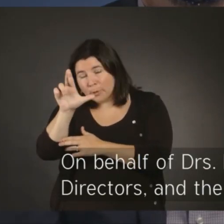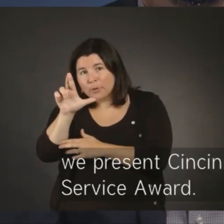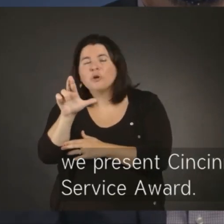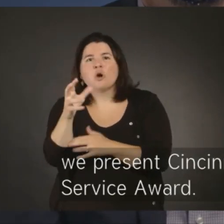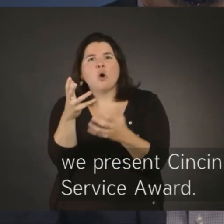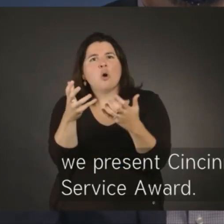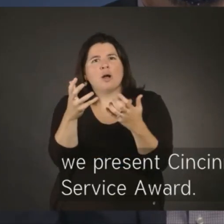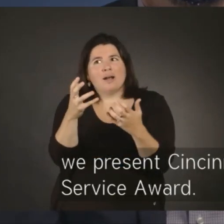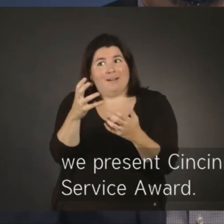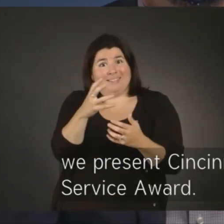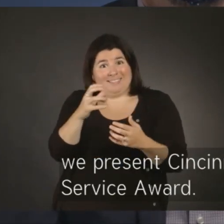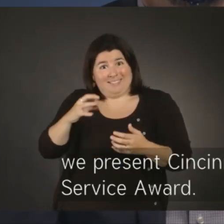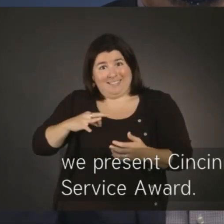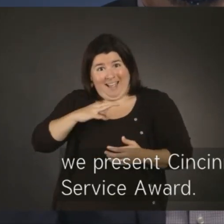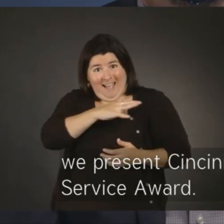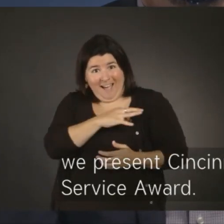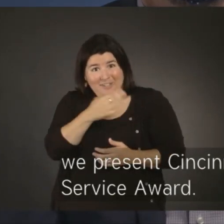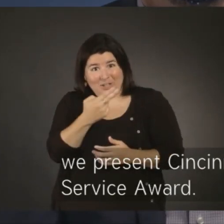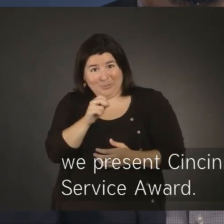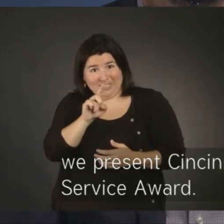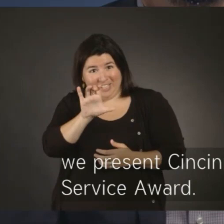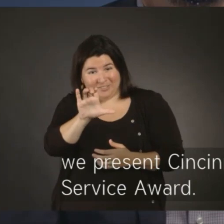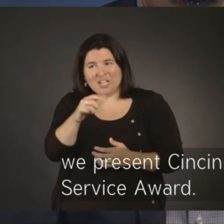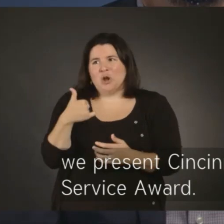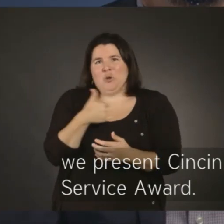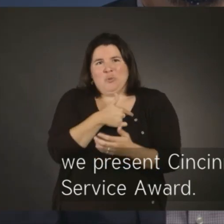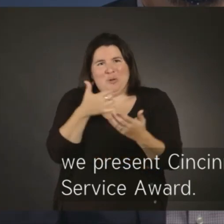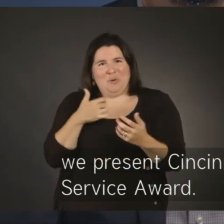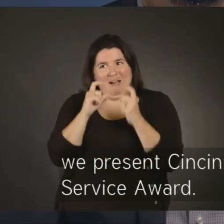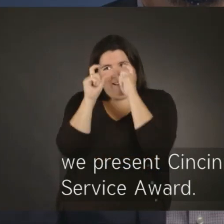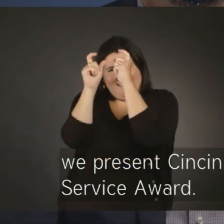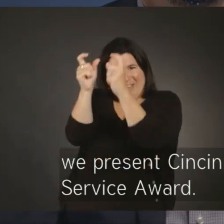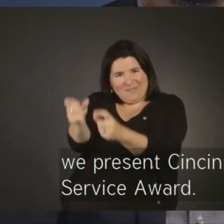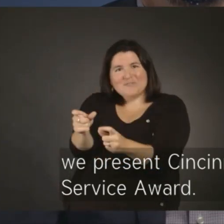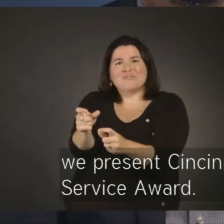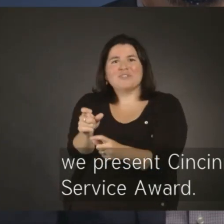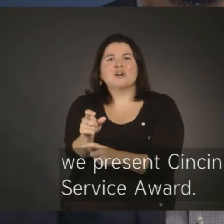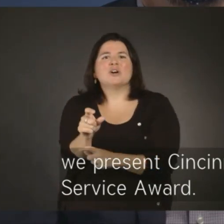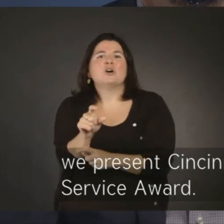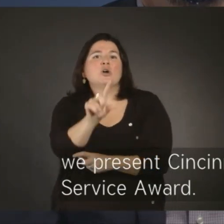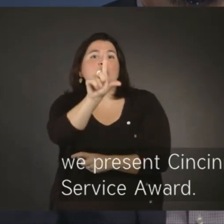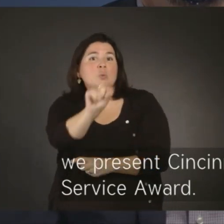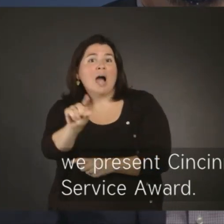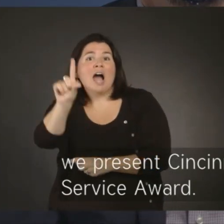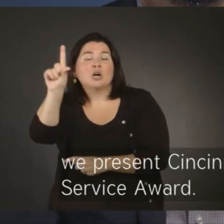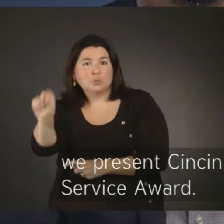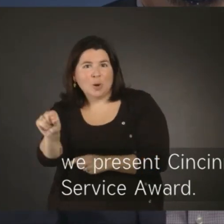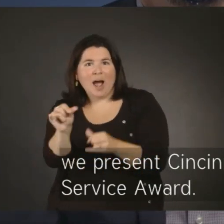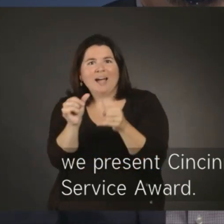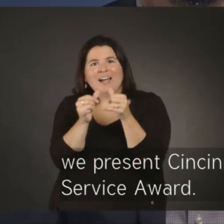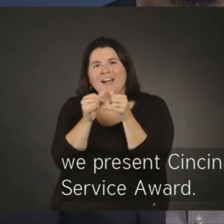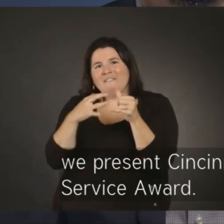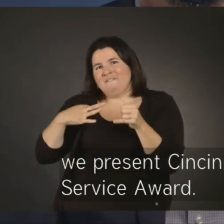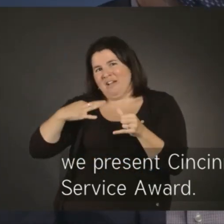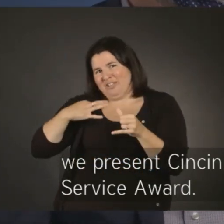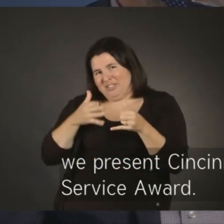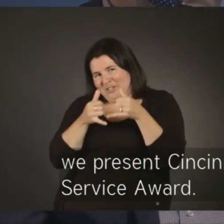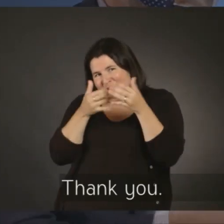Center, we present Cincinnati Bell with this 2020 Volunteer Service